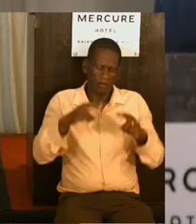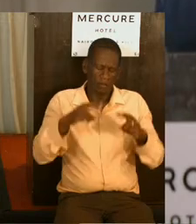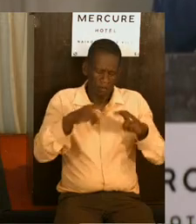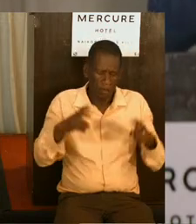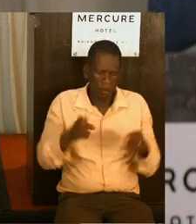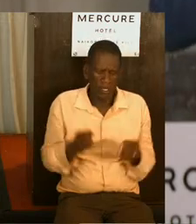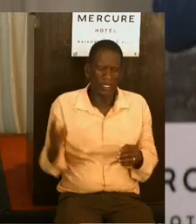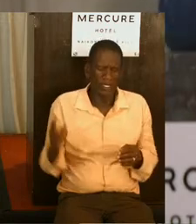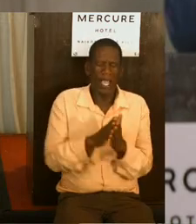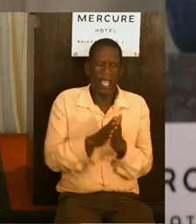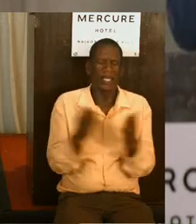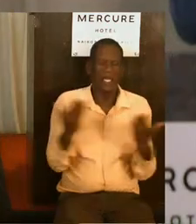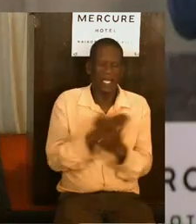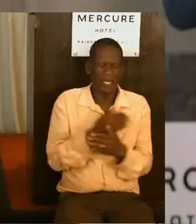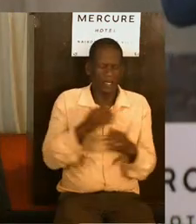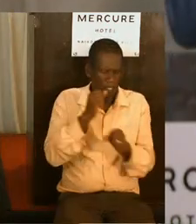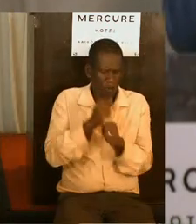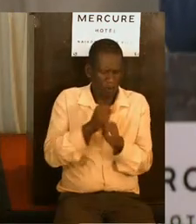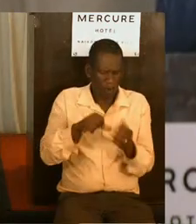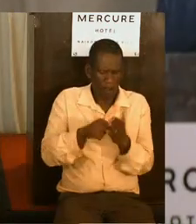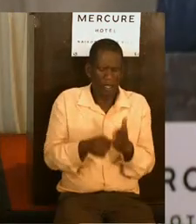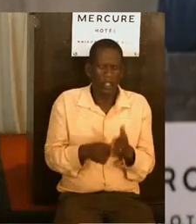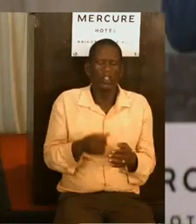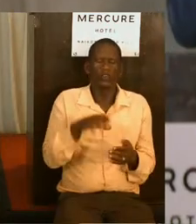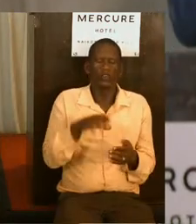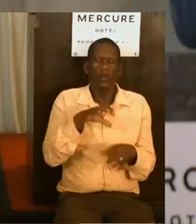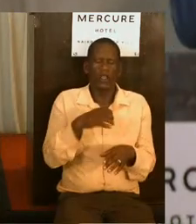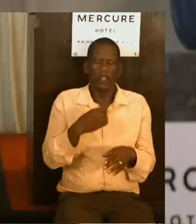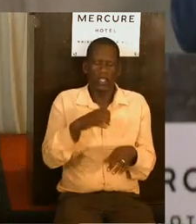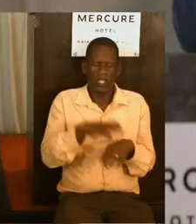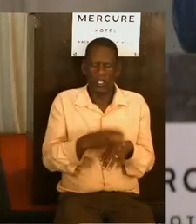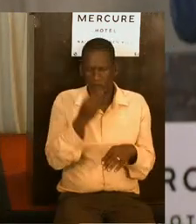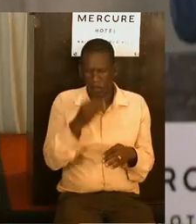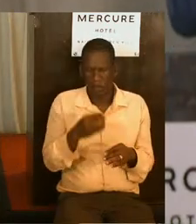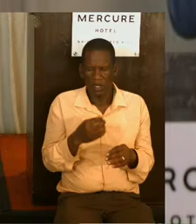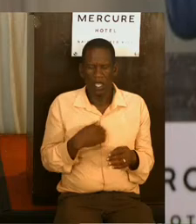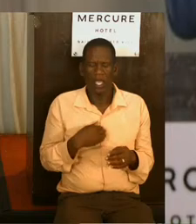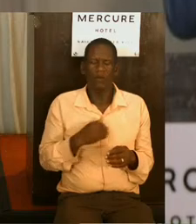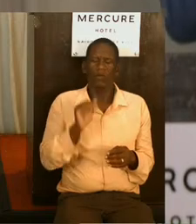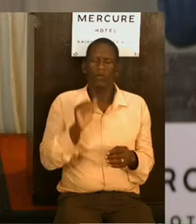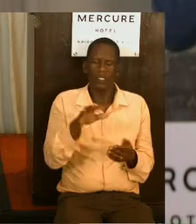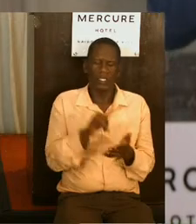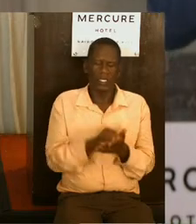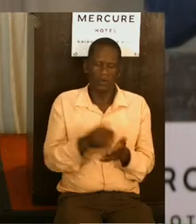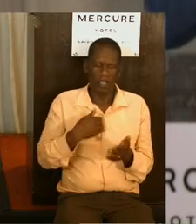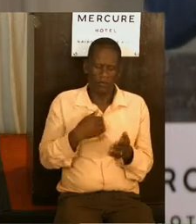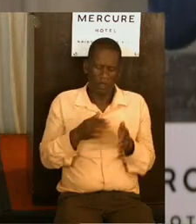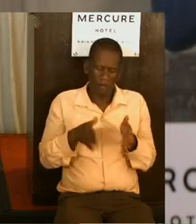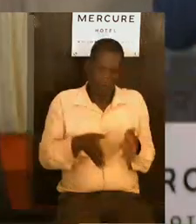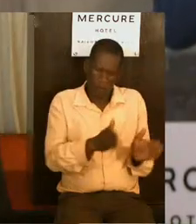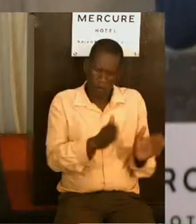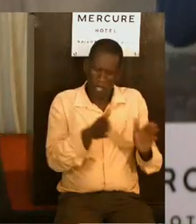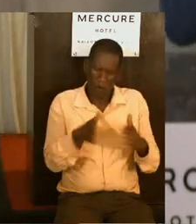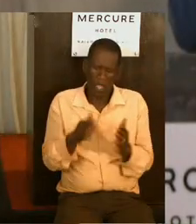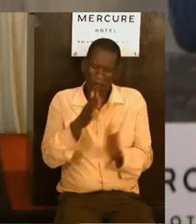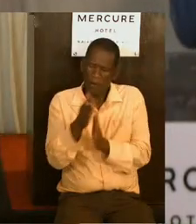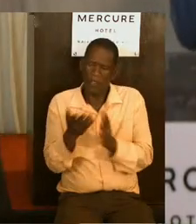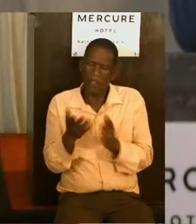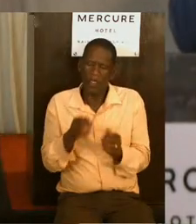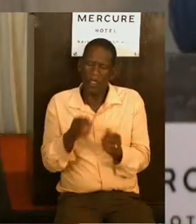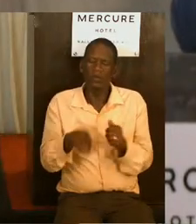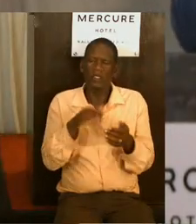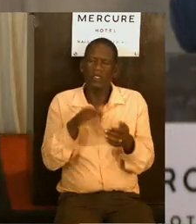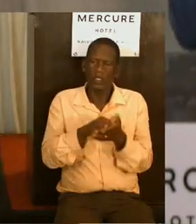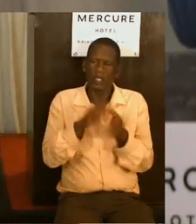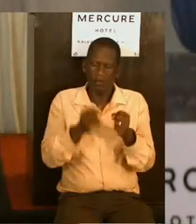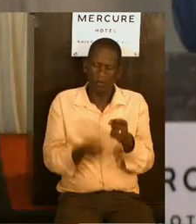day and night just to place something on the table I I would appeal that we have a mechanism through which that can